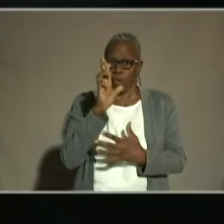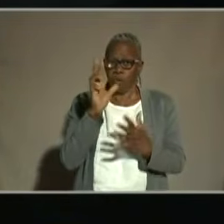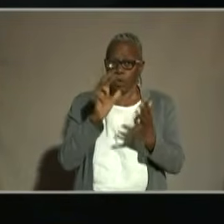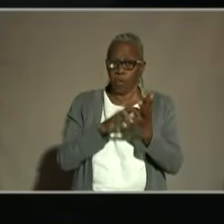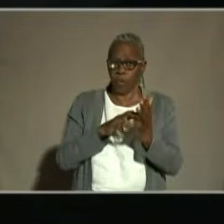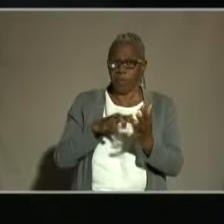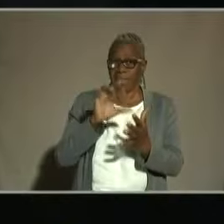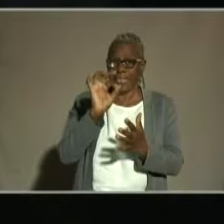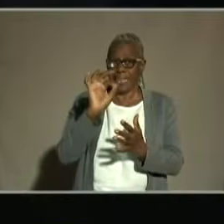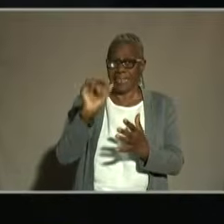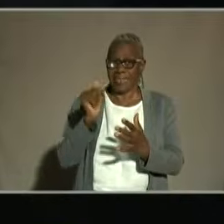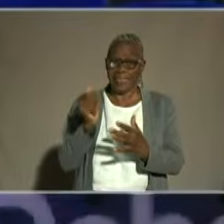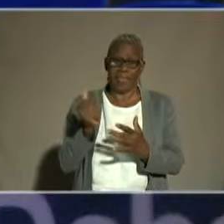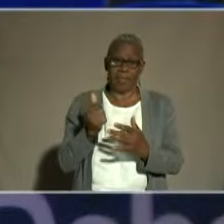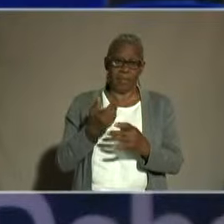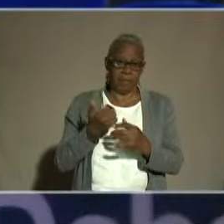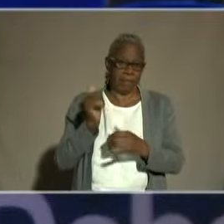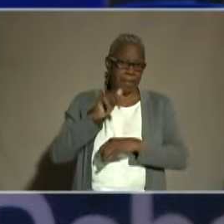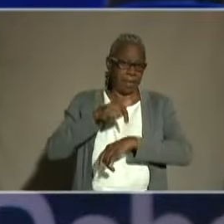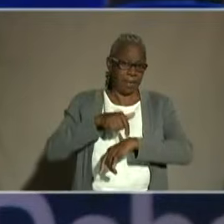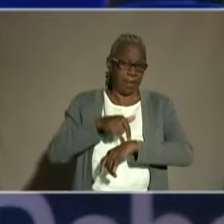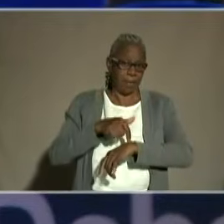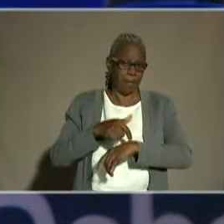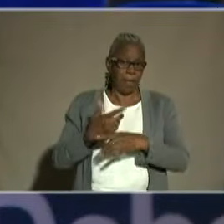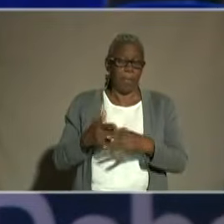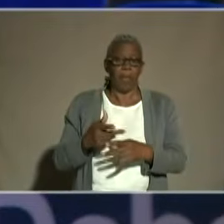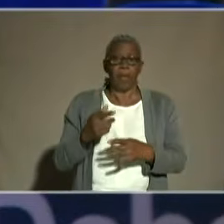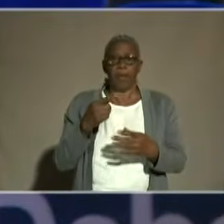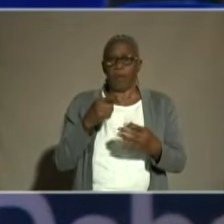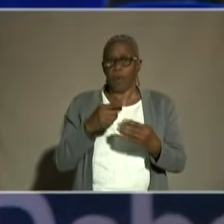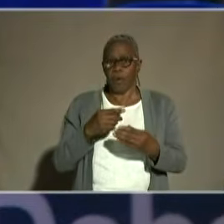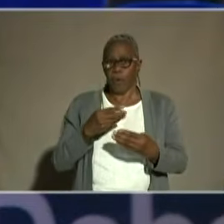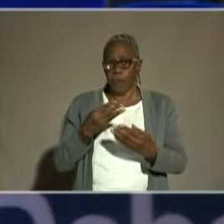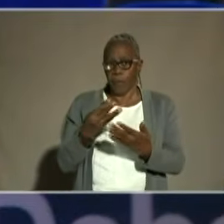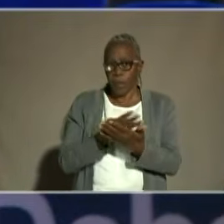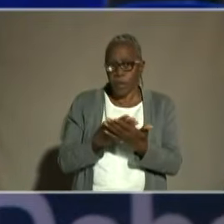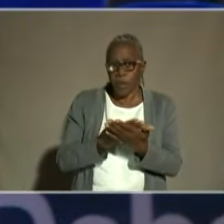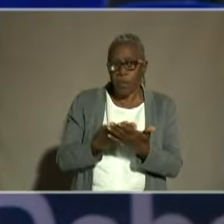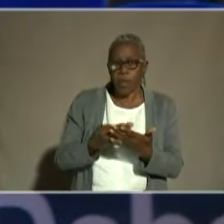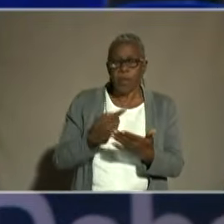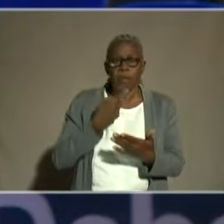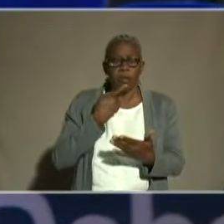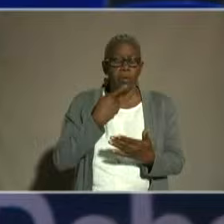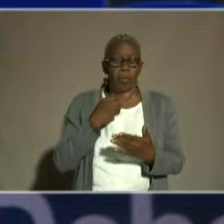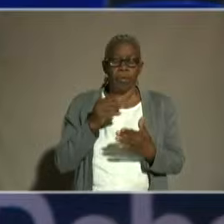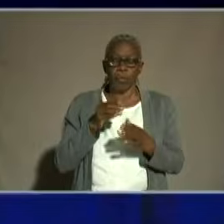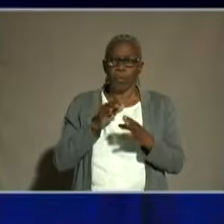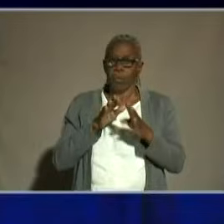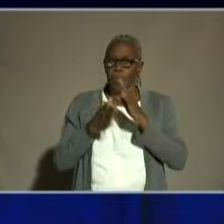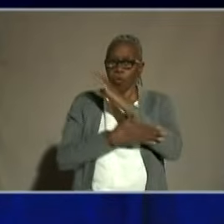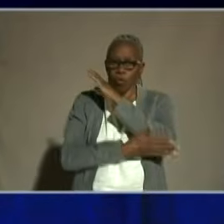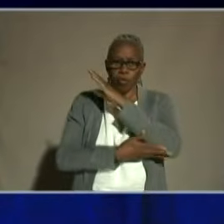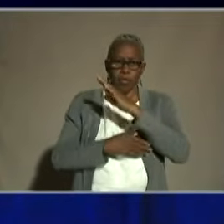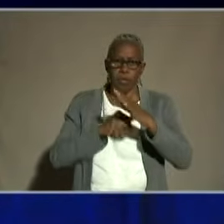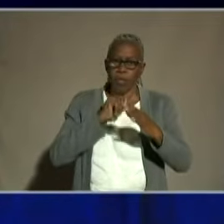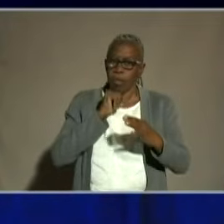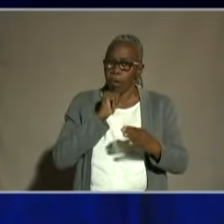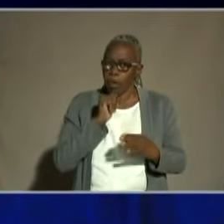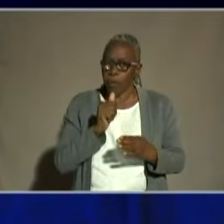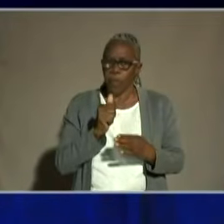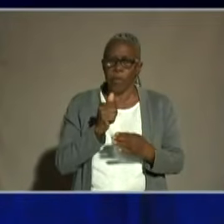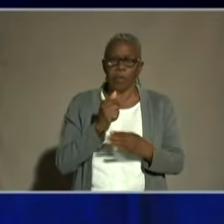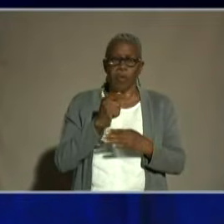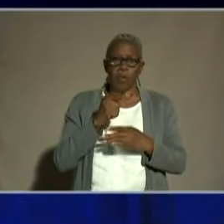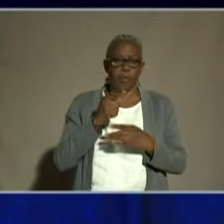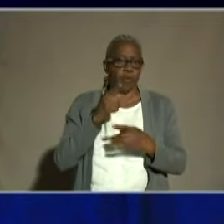3,490 days since. In your May 2016 budget debate, you further stated the country should not be distracted by protracted periods of